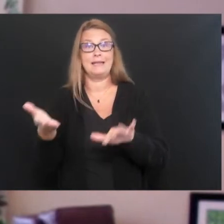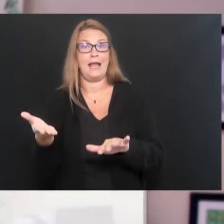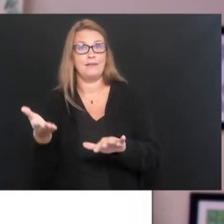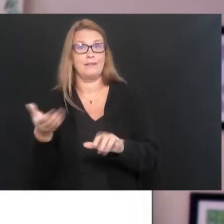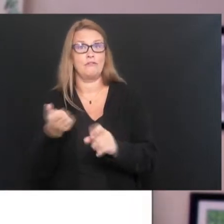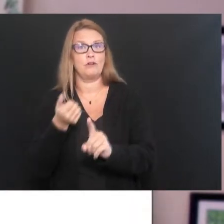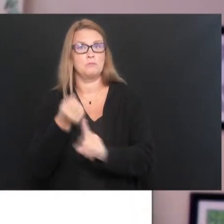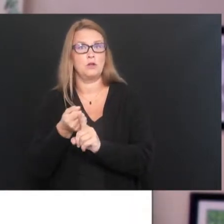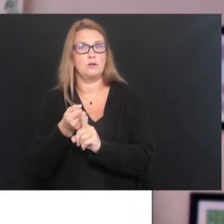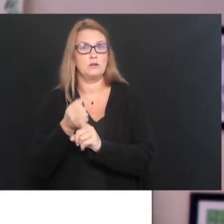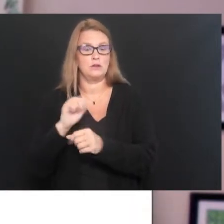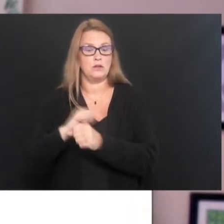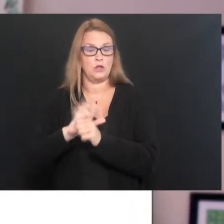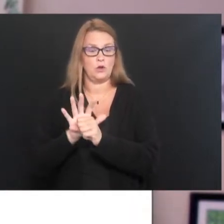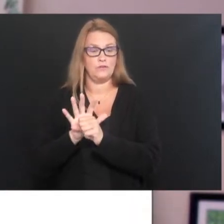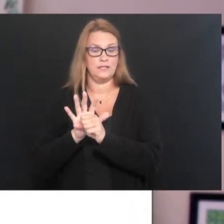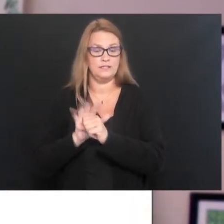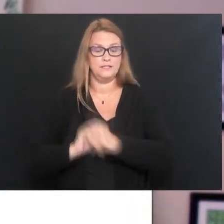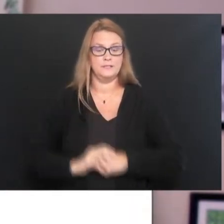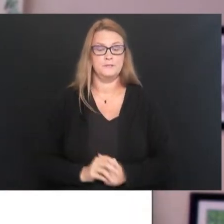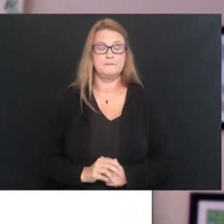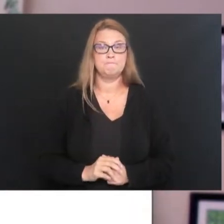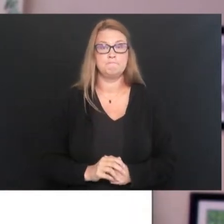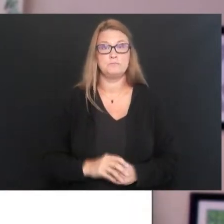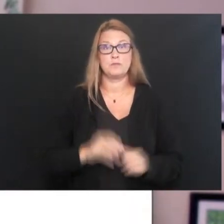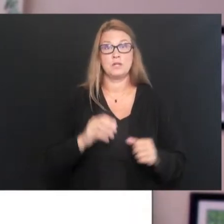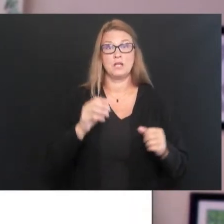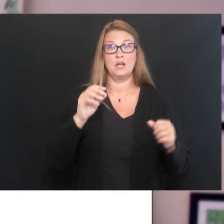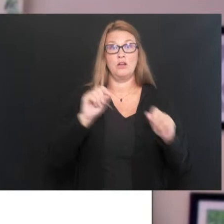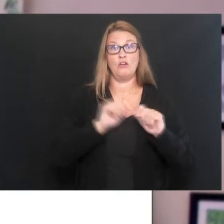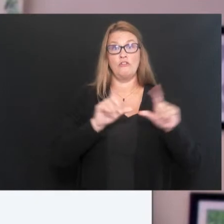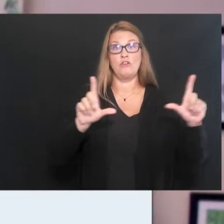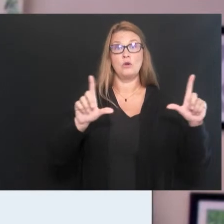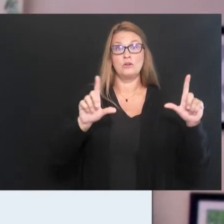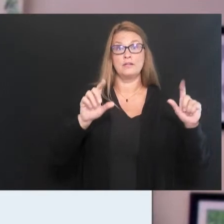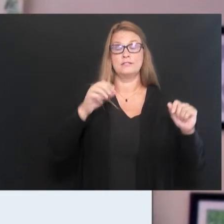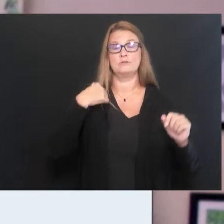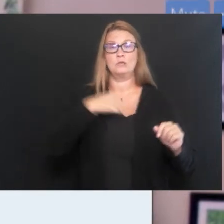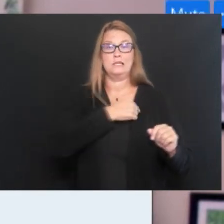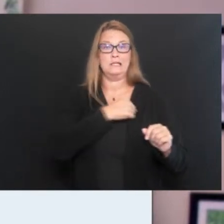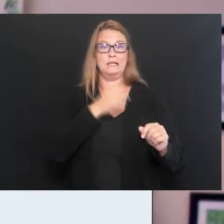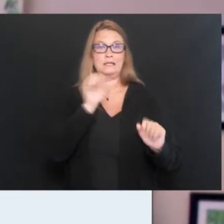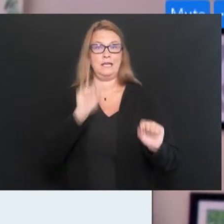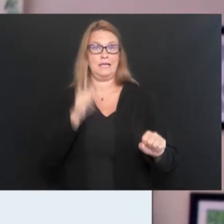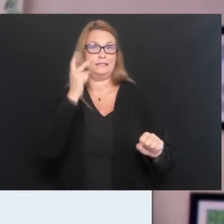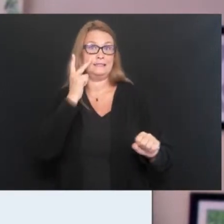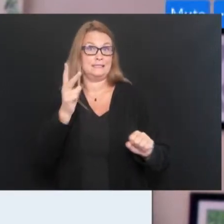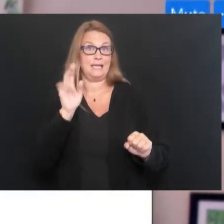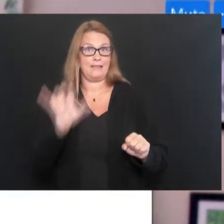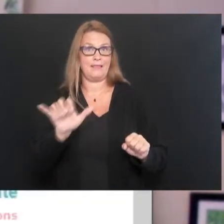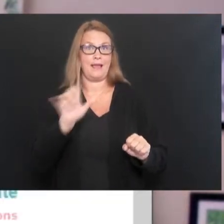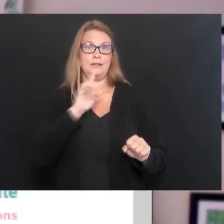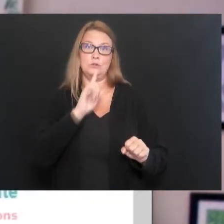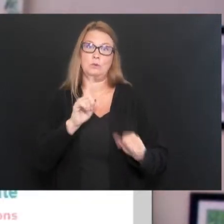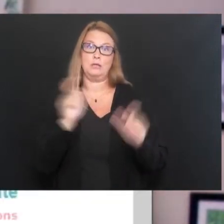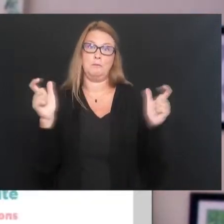with full vaccination and current vaccination, COVID-19 is a preventable cause of death.